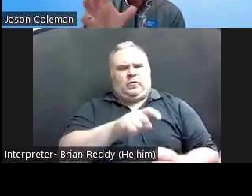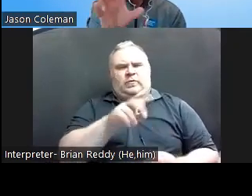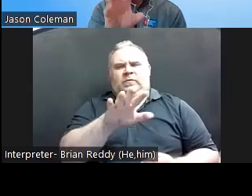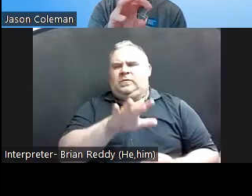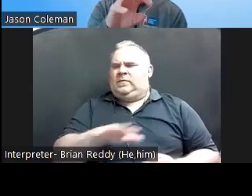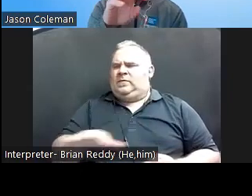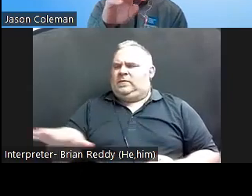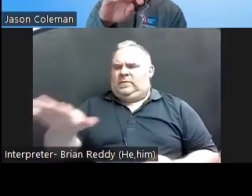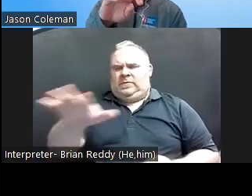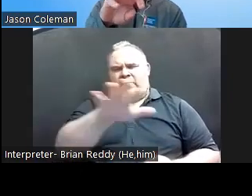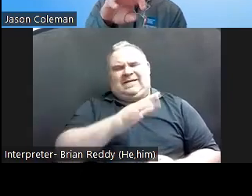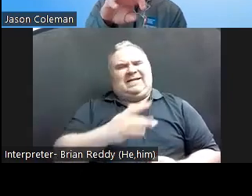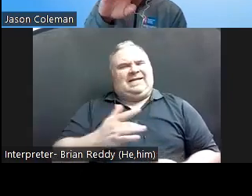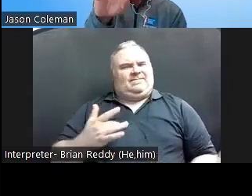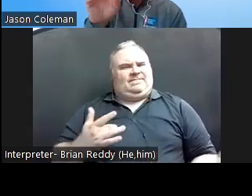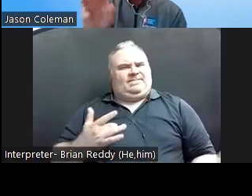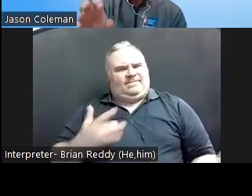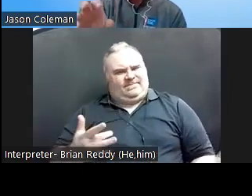that